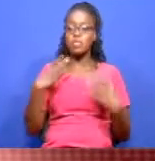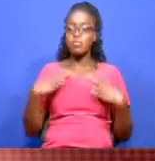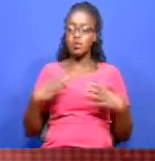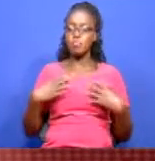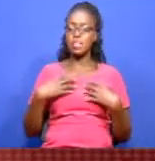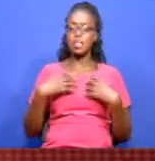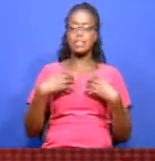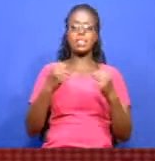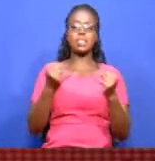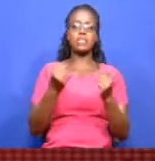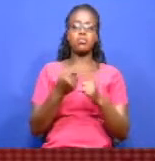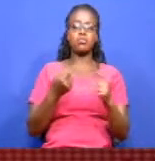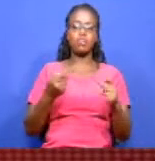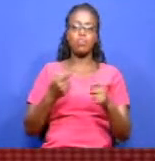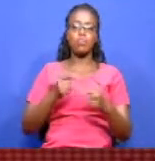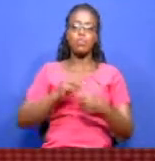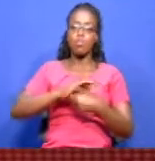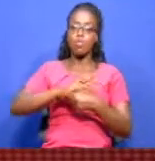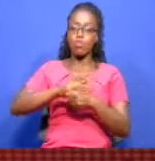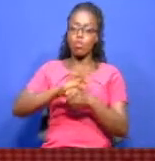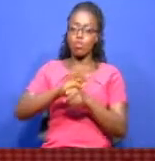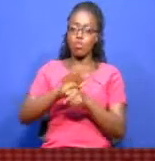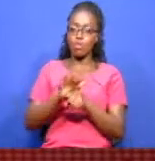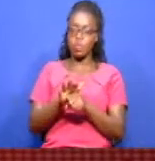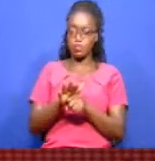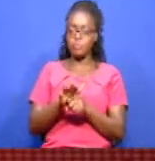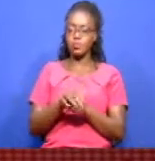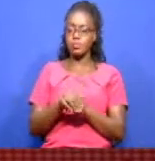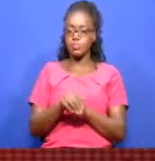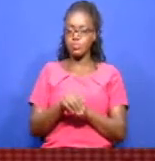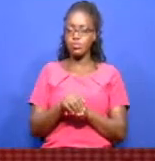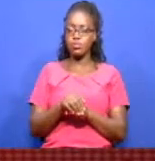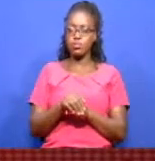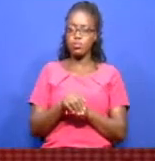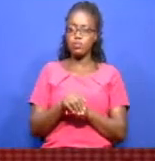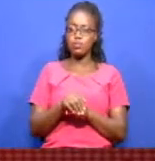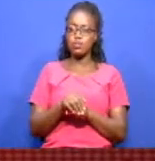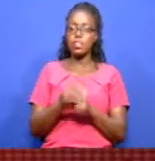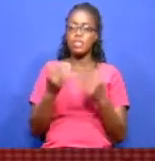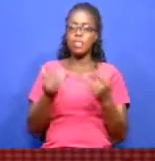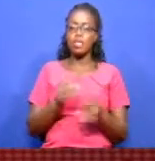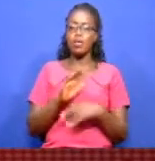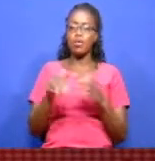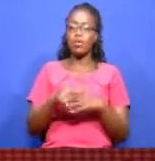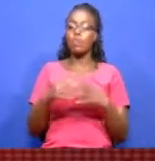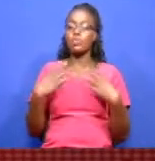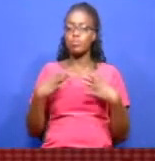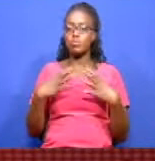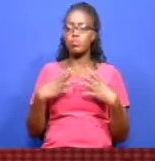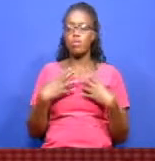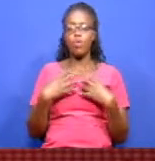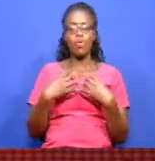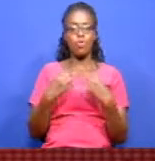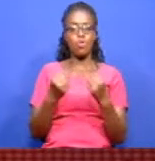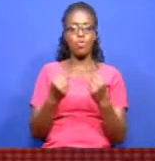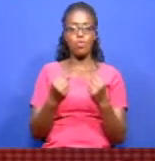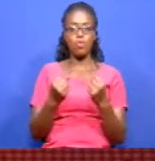who have recovered from the disease, bringing the total number of recoveries